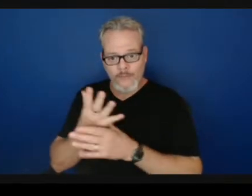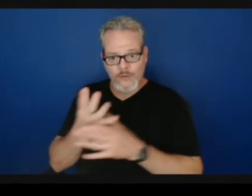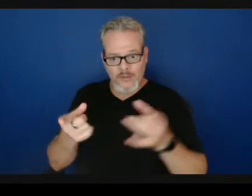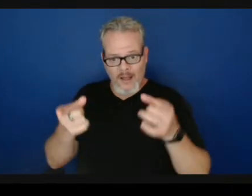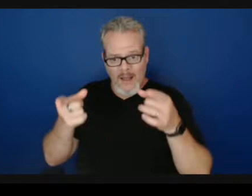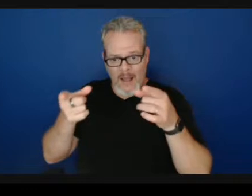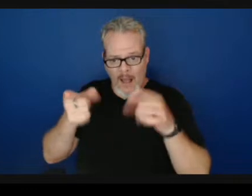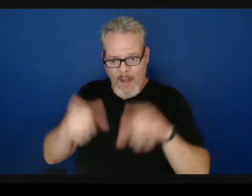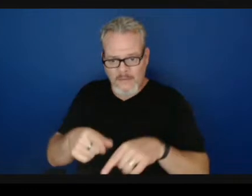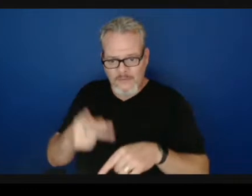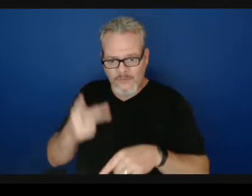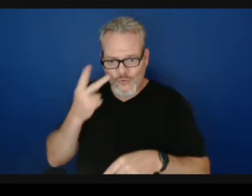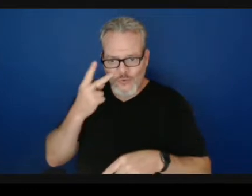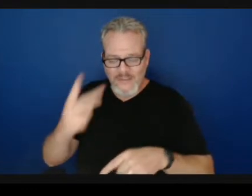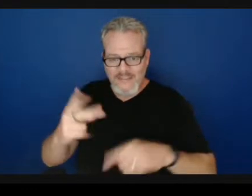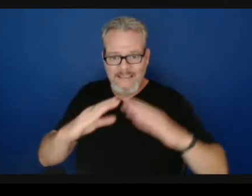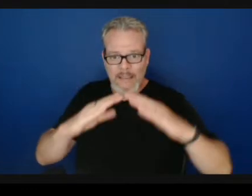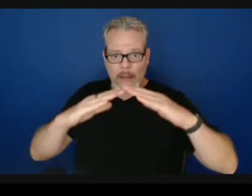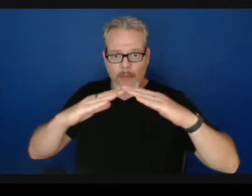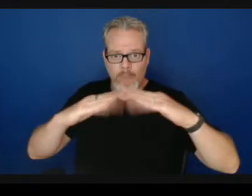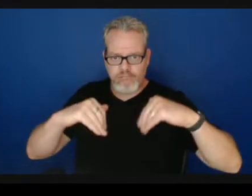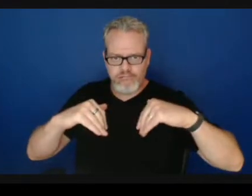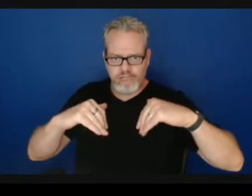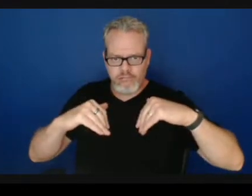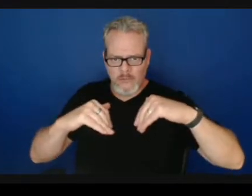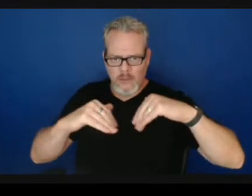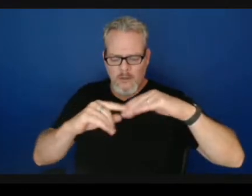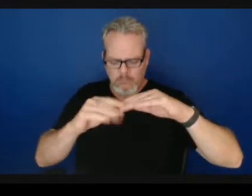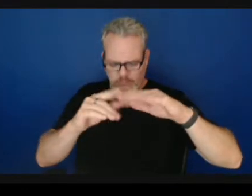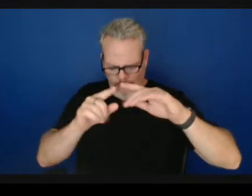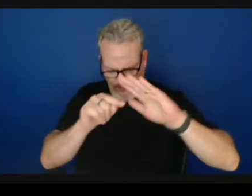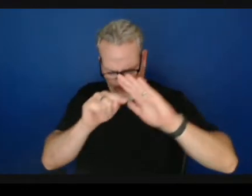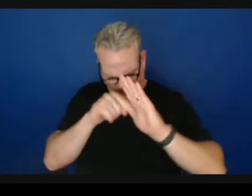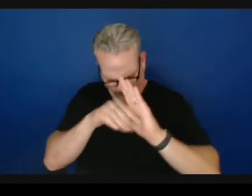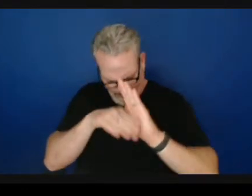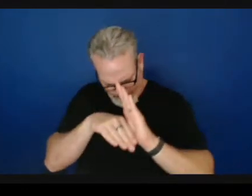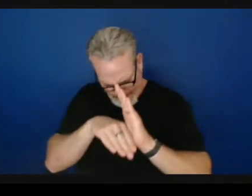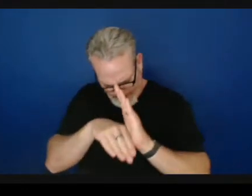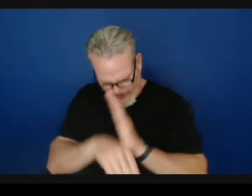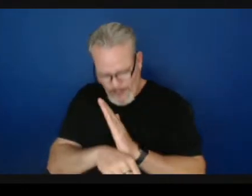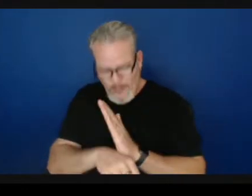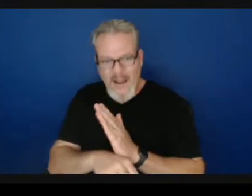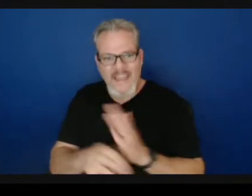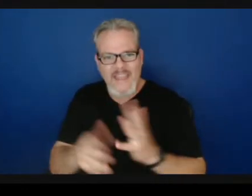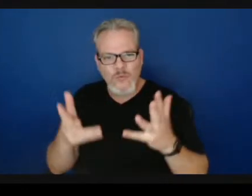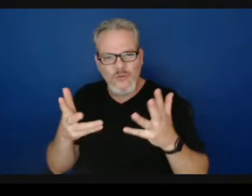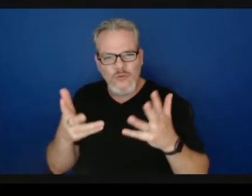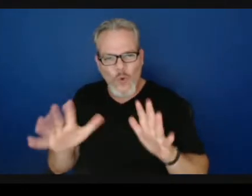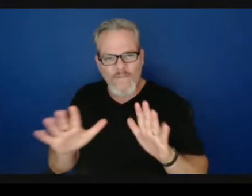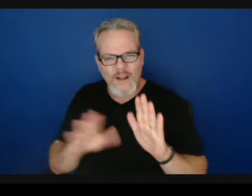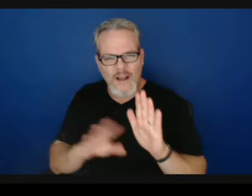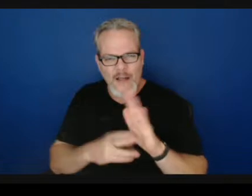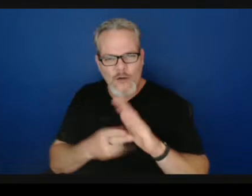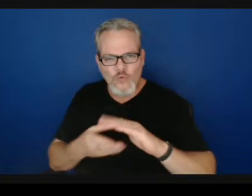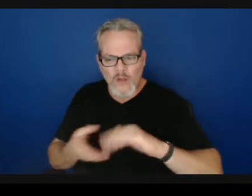down fairly quickly. When eruption was over, it recovered for a time up until